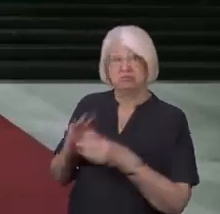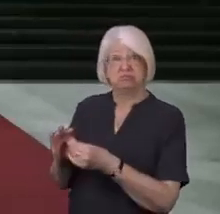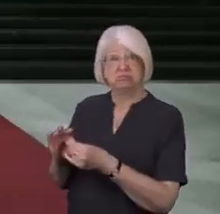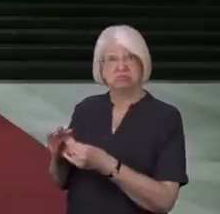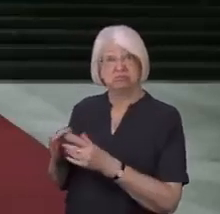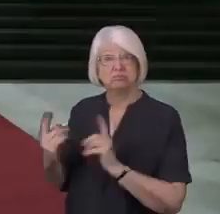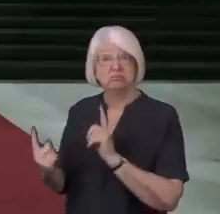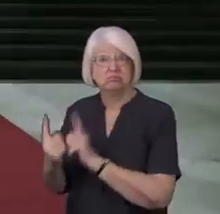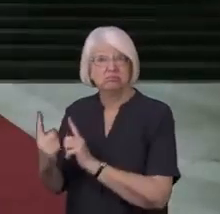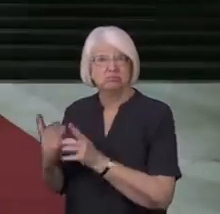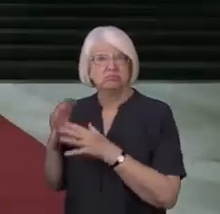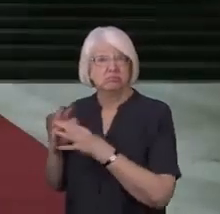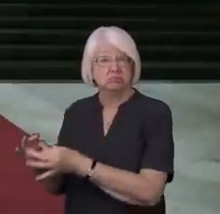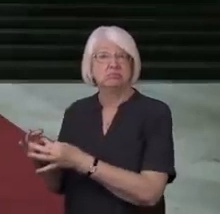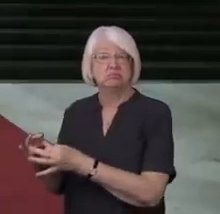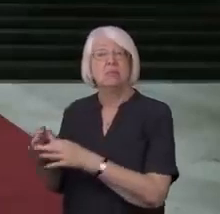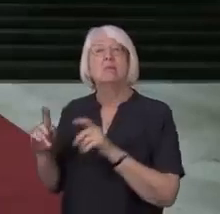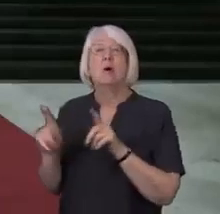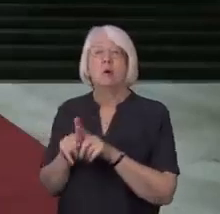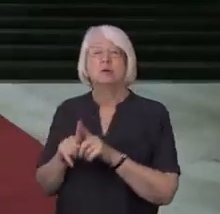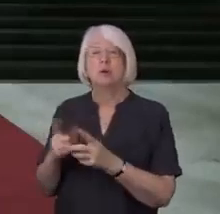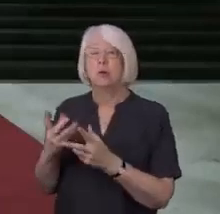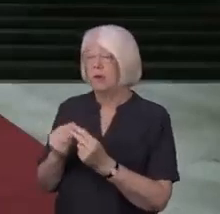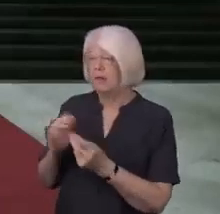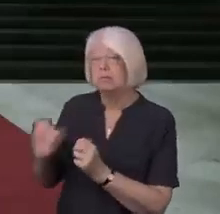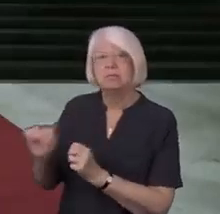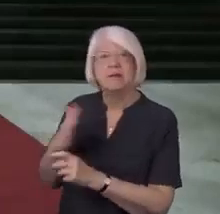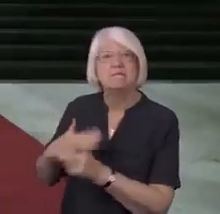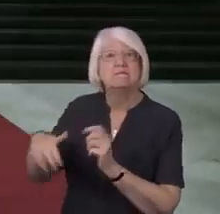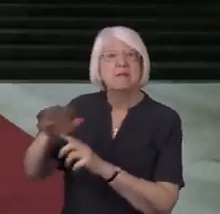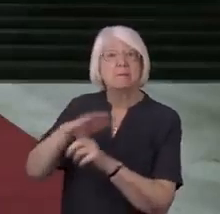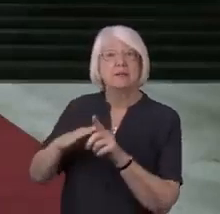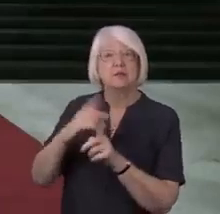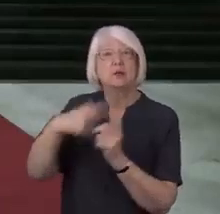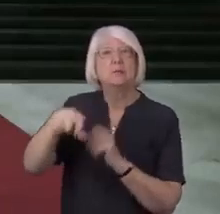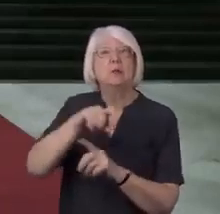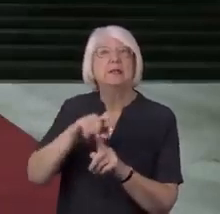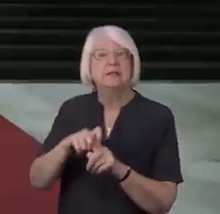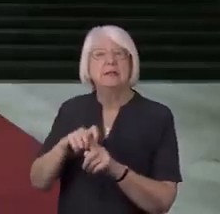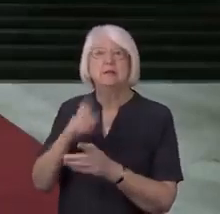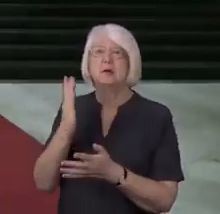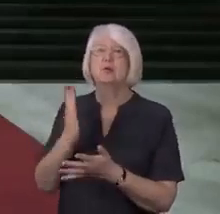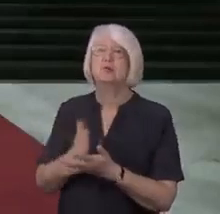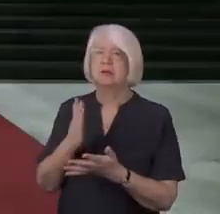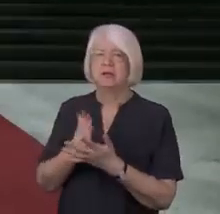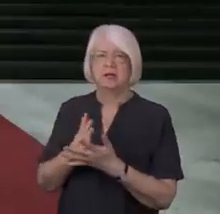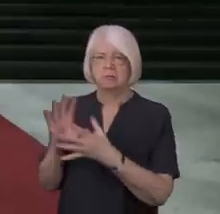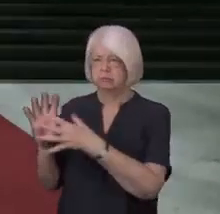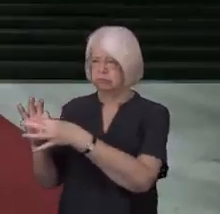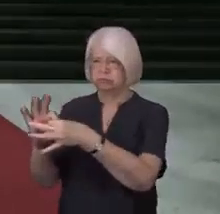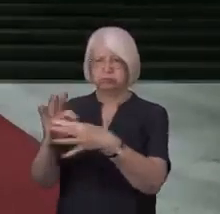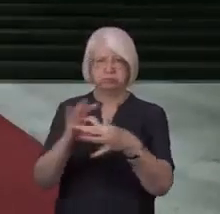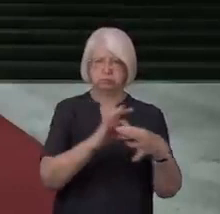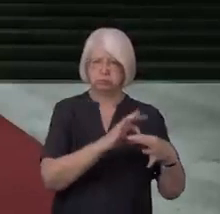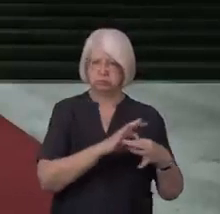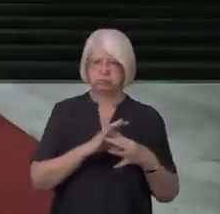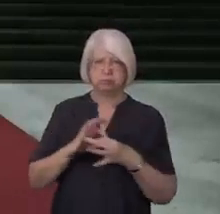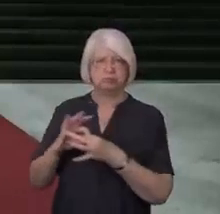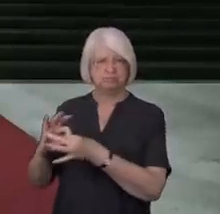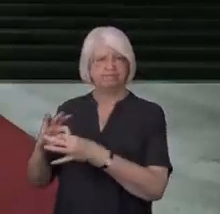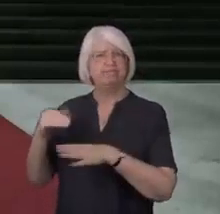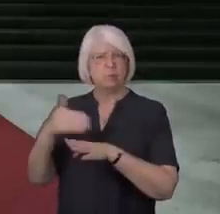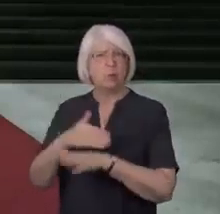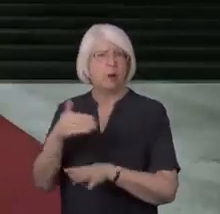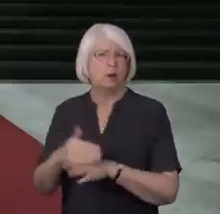people, but they also work with the families and communities. So it's a real holistic work